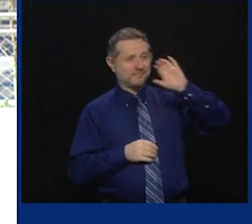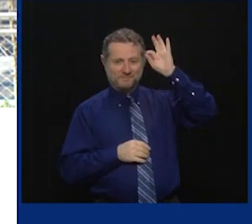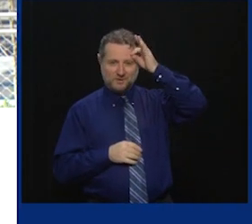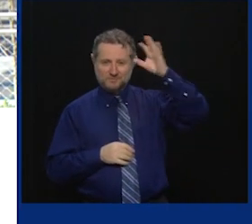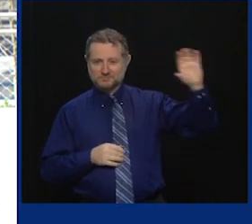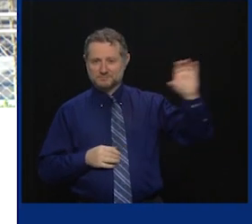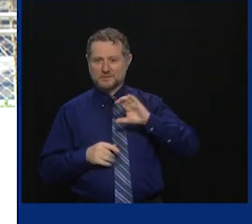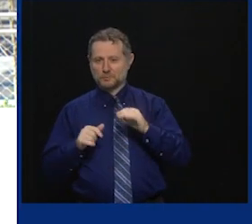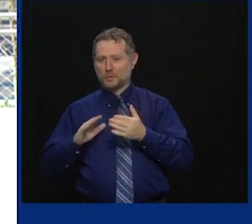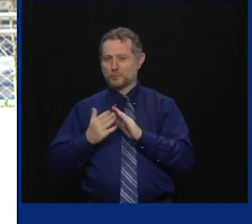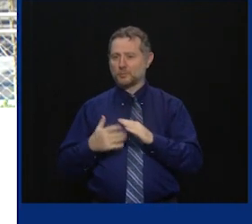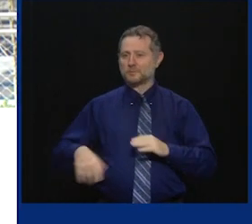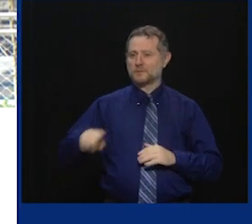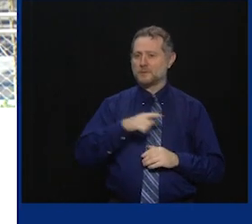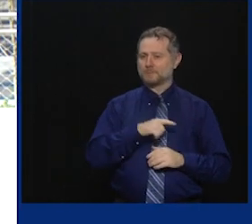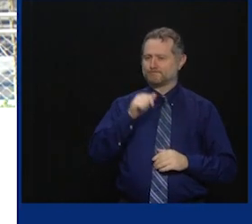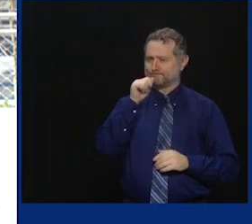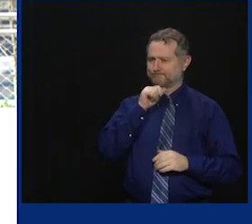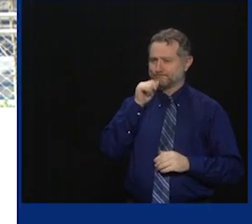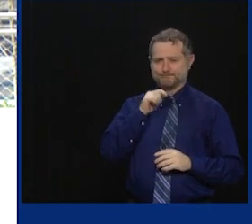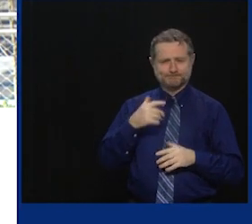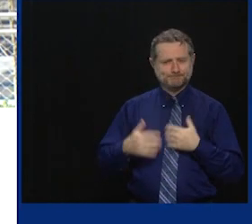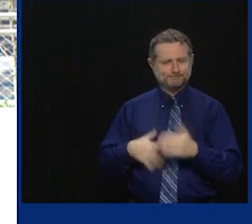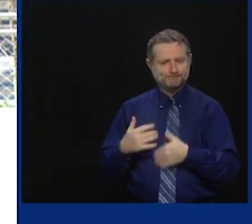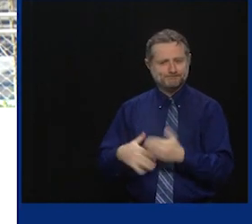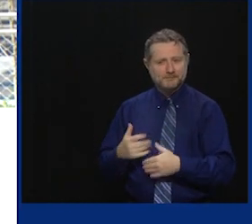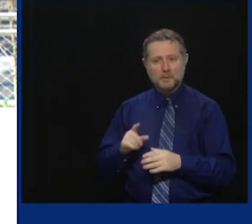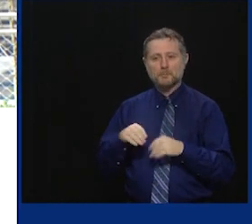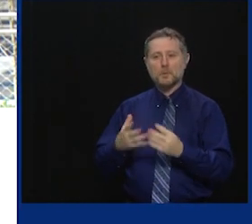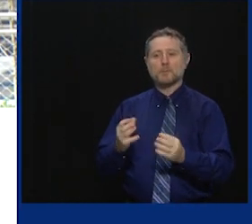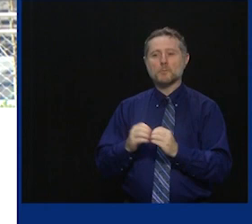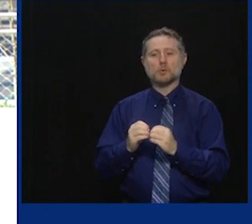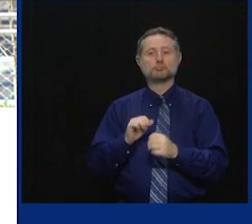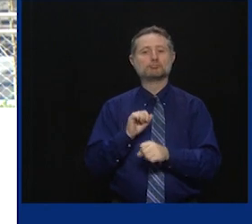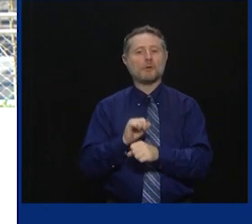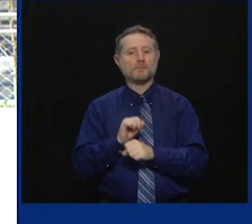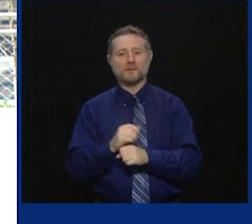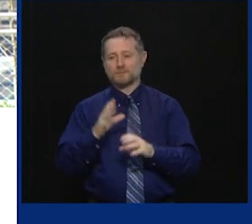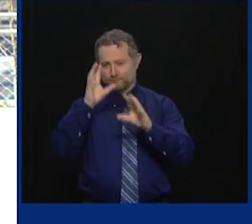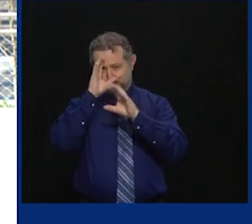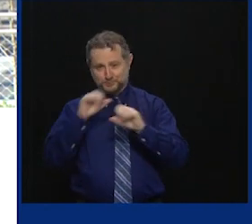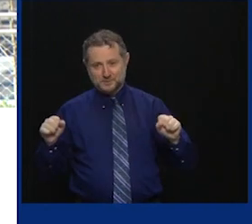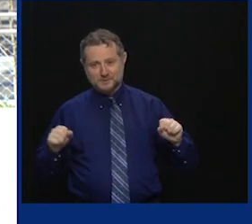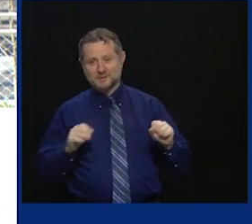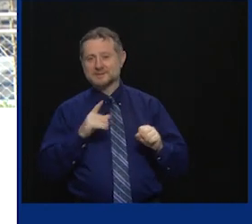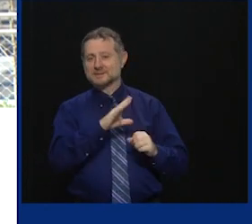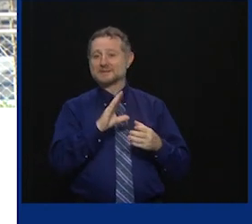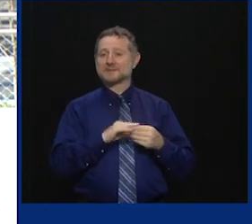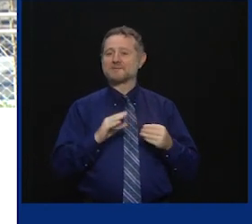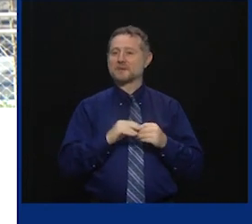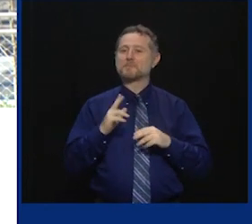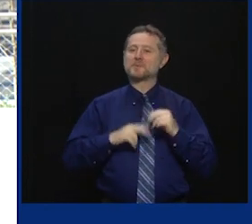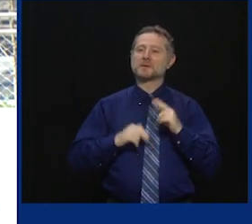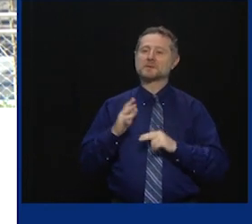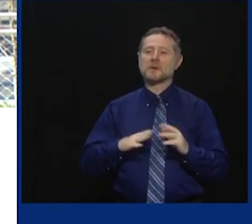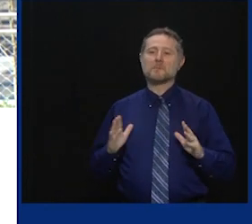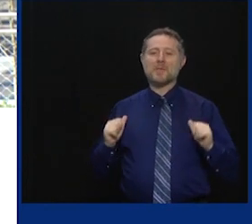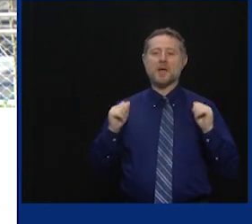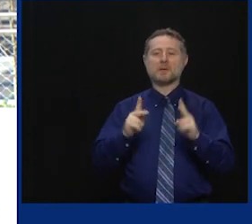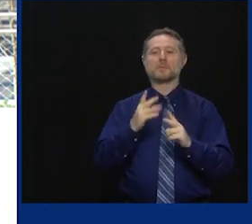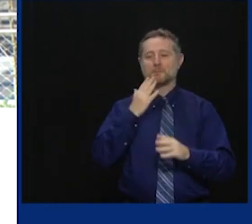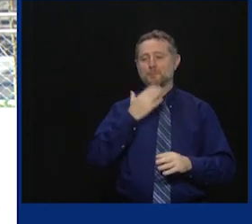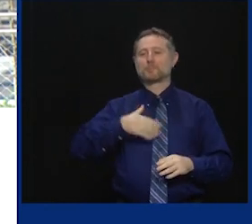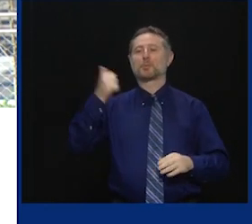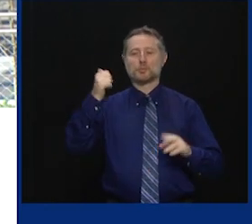resilient, to put people back to work, and as the president says, to build back better. Governor, I'm especially proud to hear about